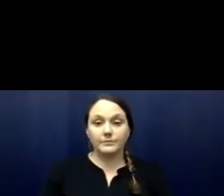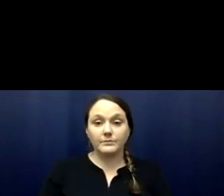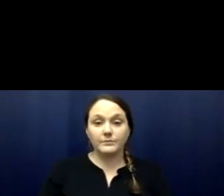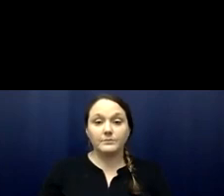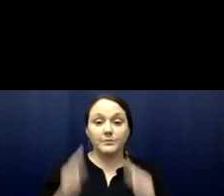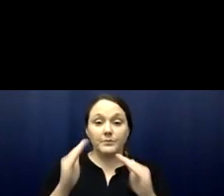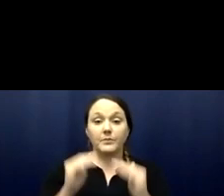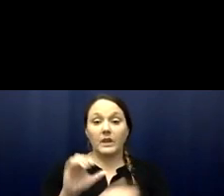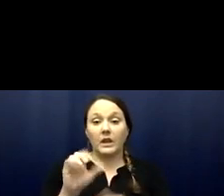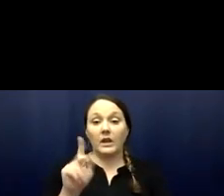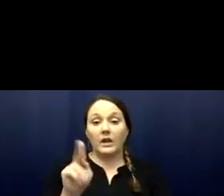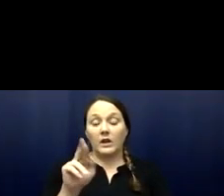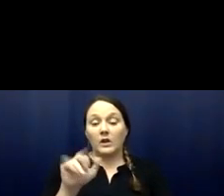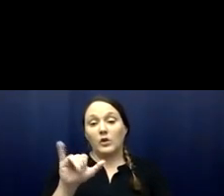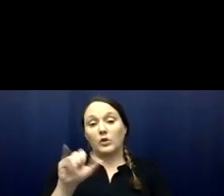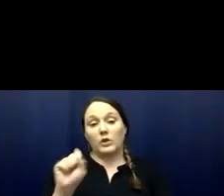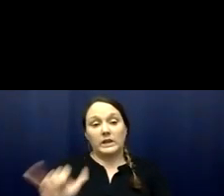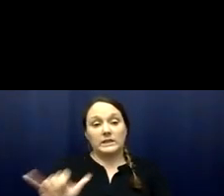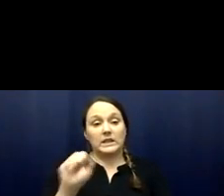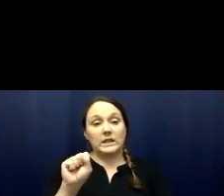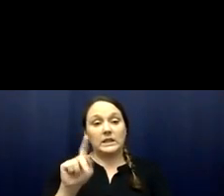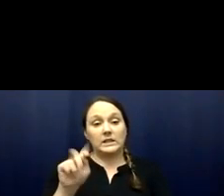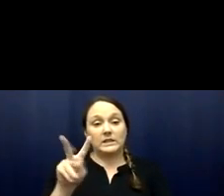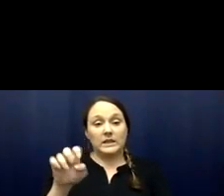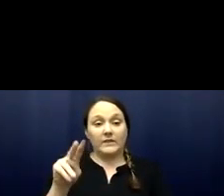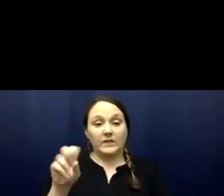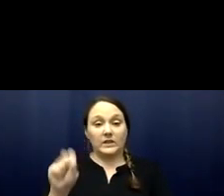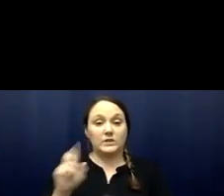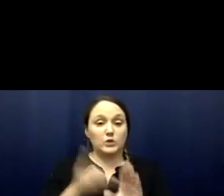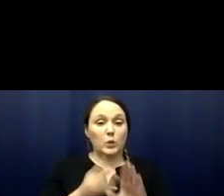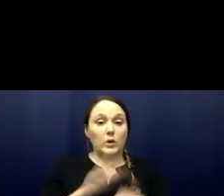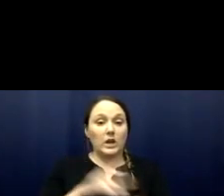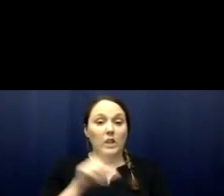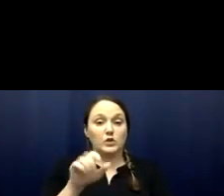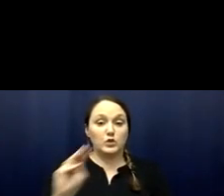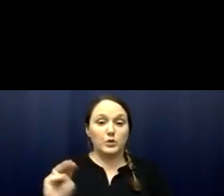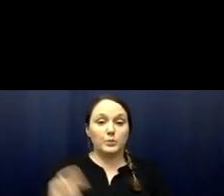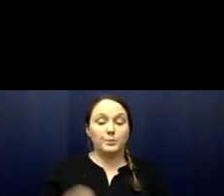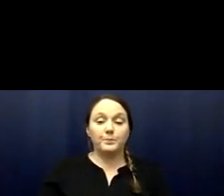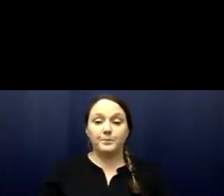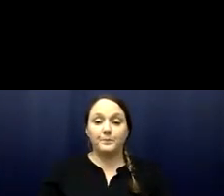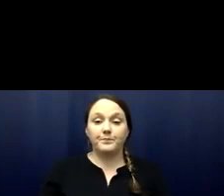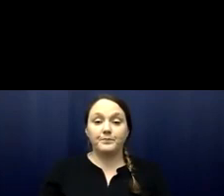Next is Chrissy Stevens, also joining via Zoom.